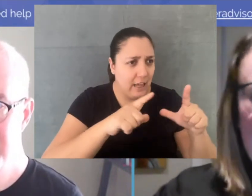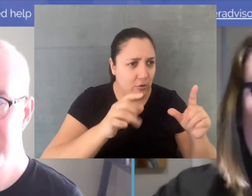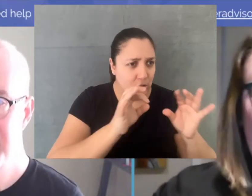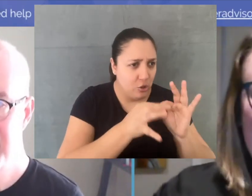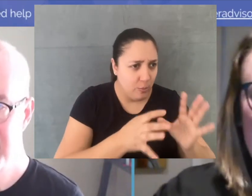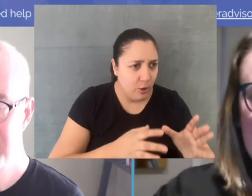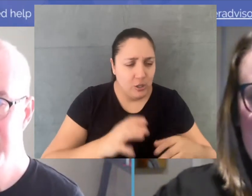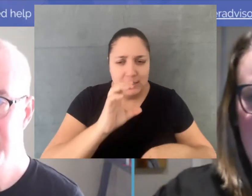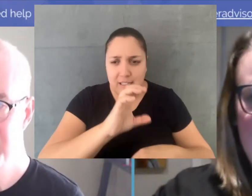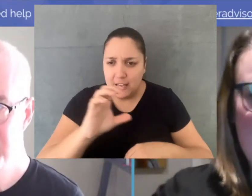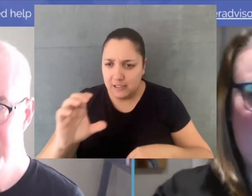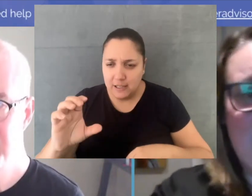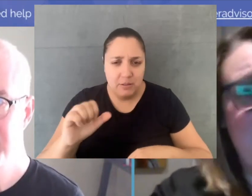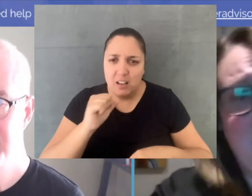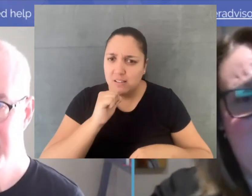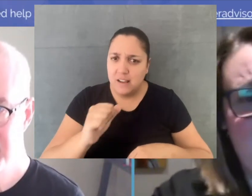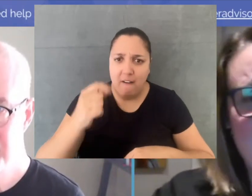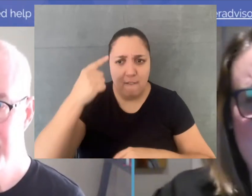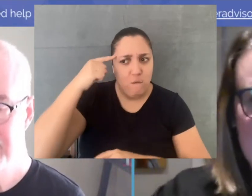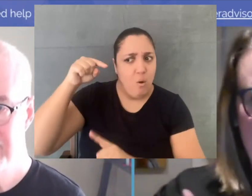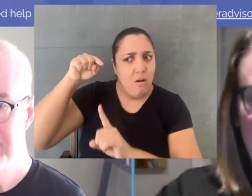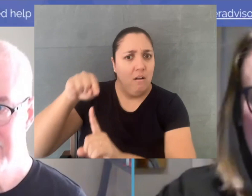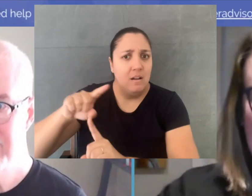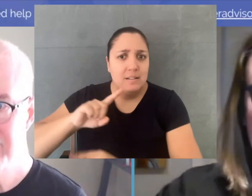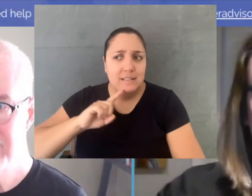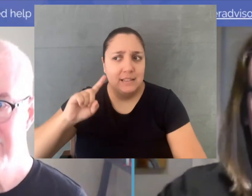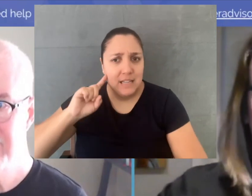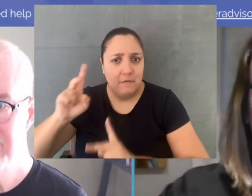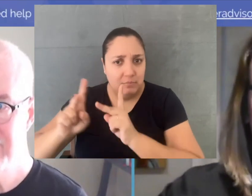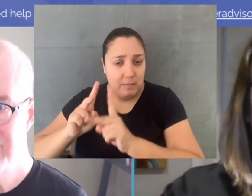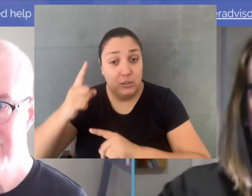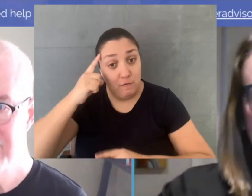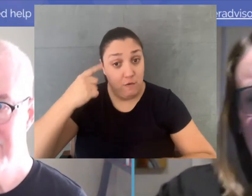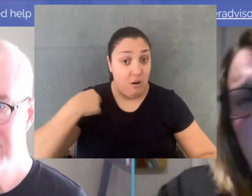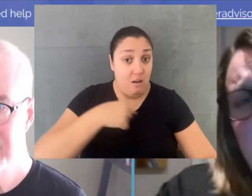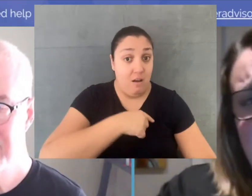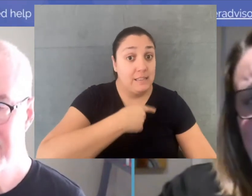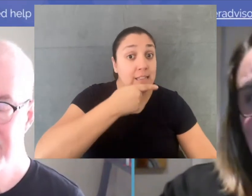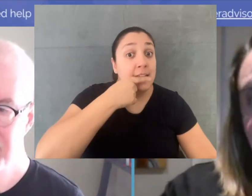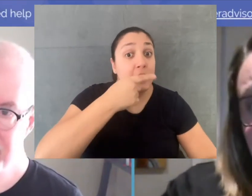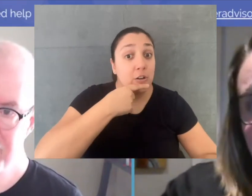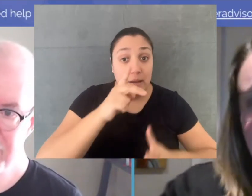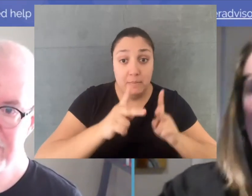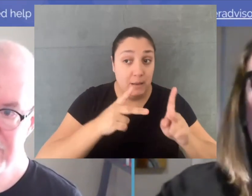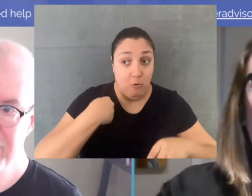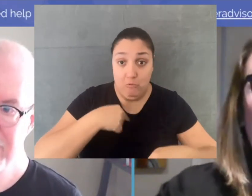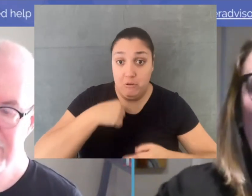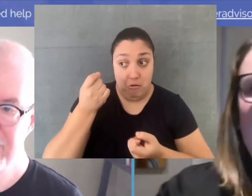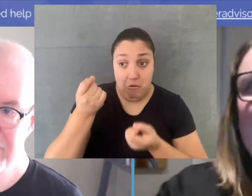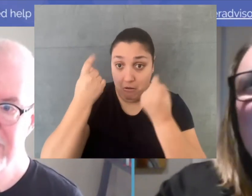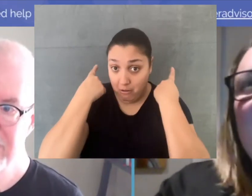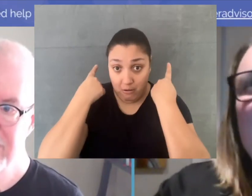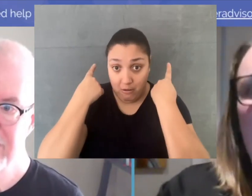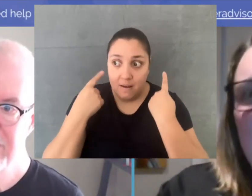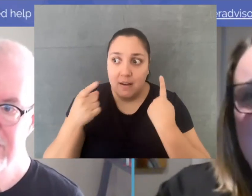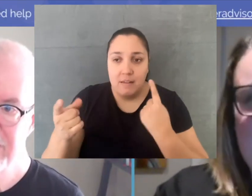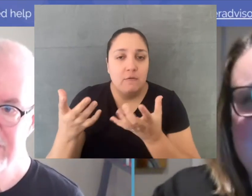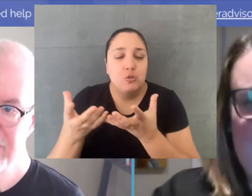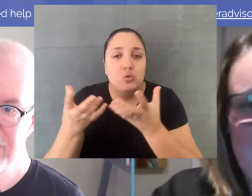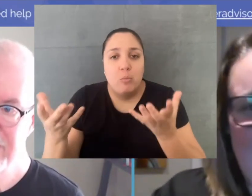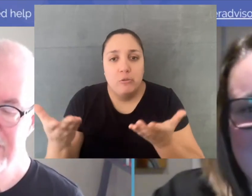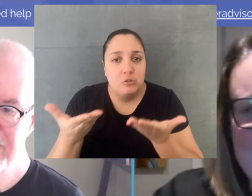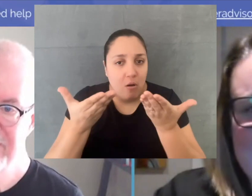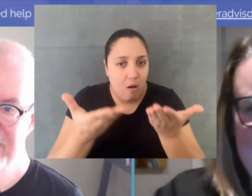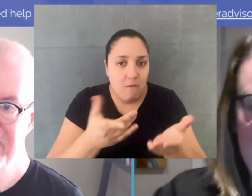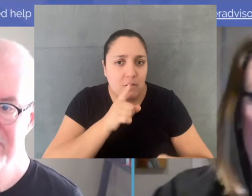captioning, all of these things, it's not for the deaf people. It's for us. It's for the people who hear, who don't understand them. They had so much to offer,